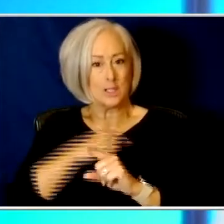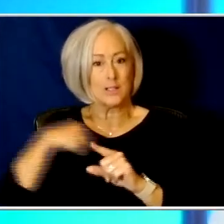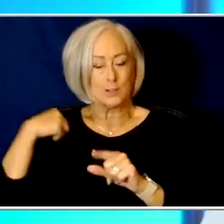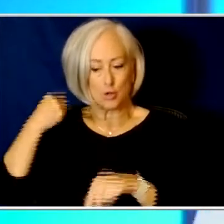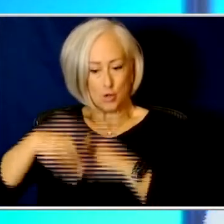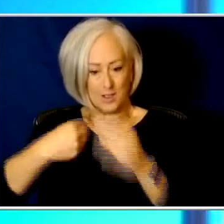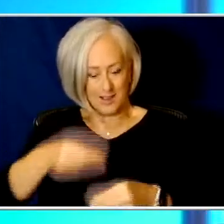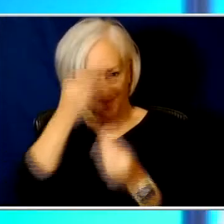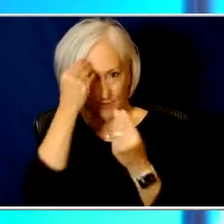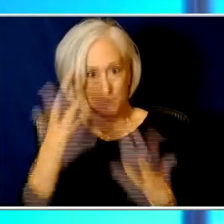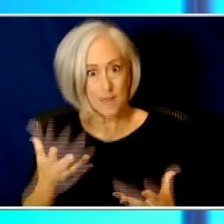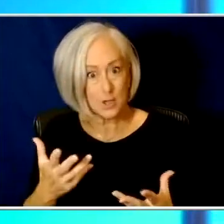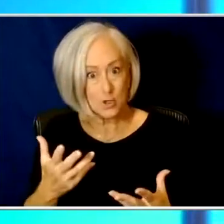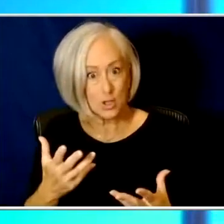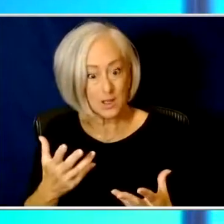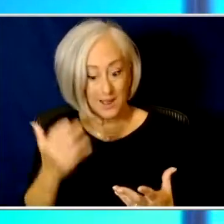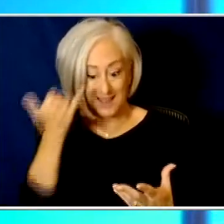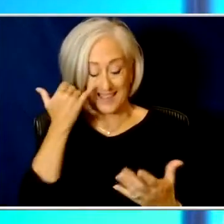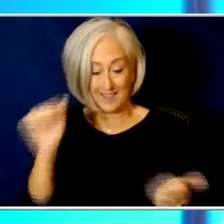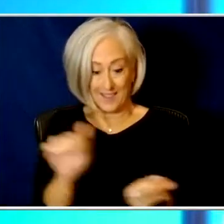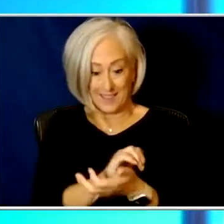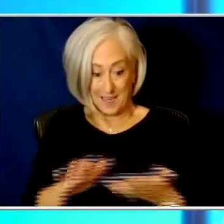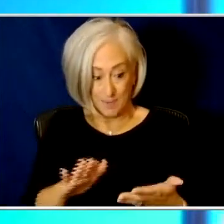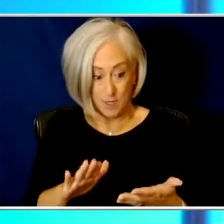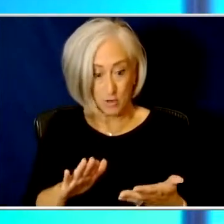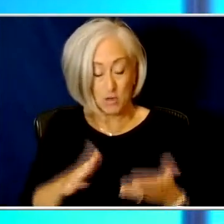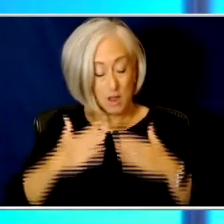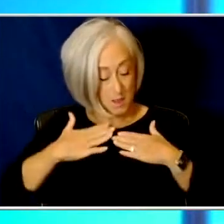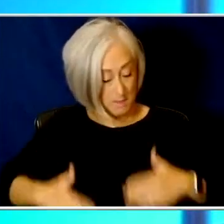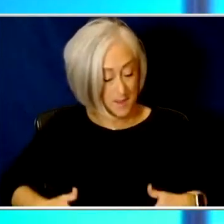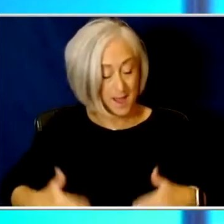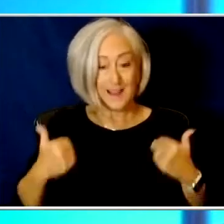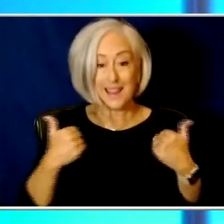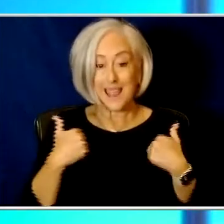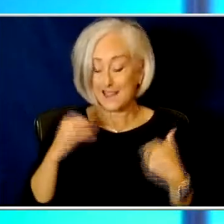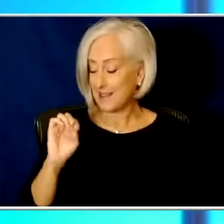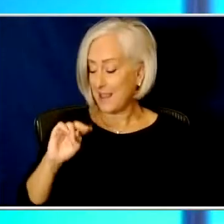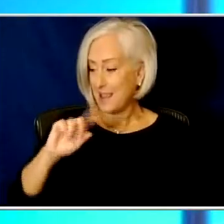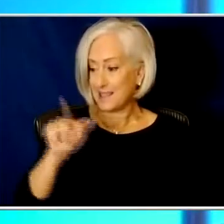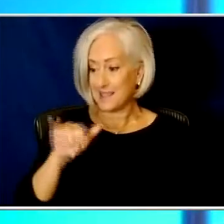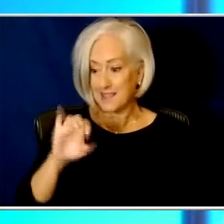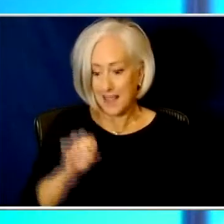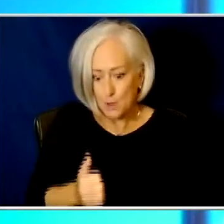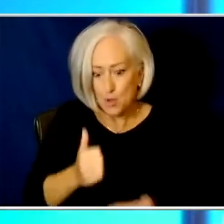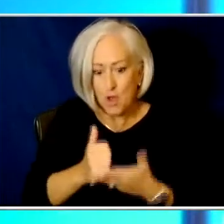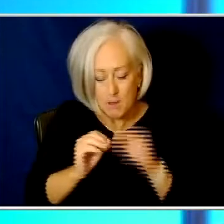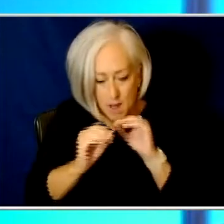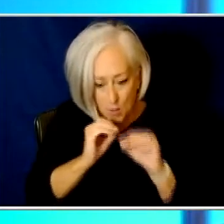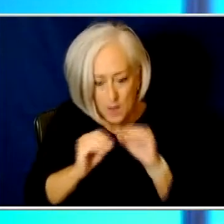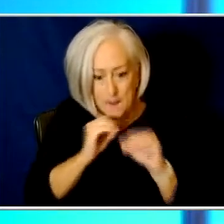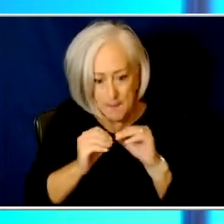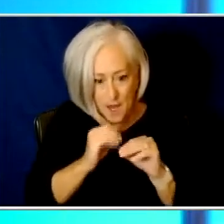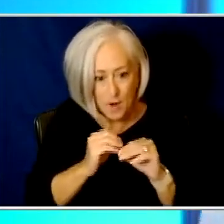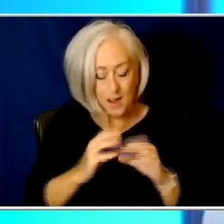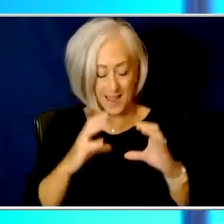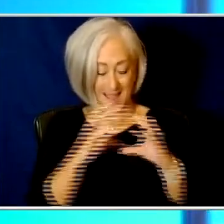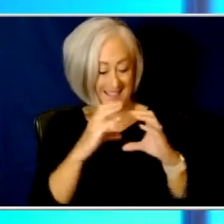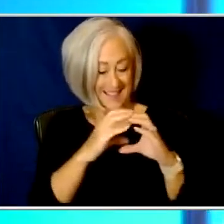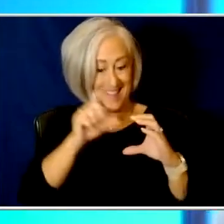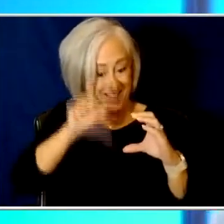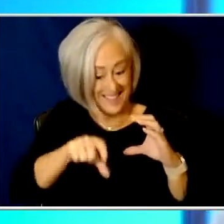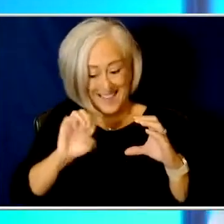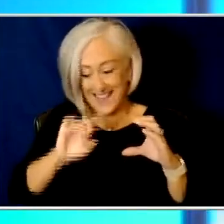of DNA repair enzymes in our bodies. And so our cells need these DNA repair enzymes to work. So when we're